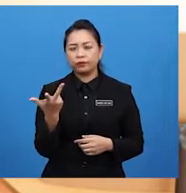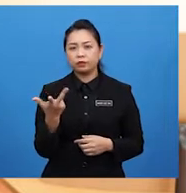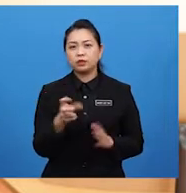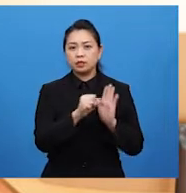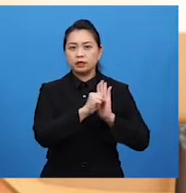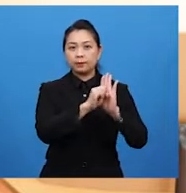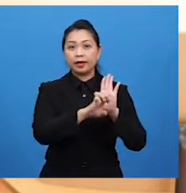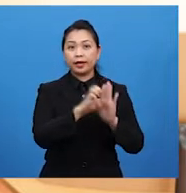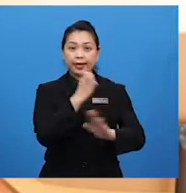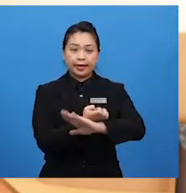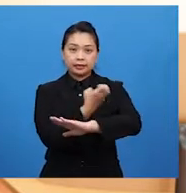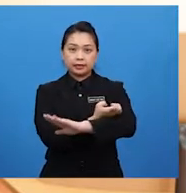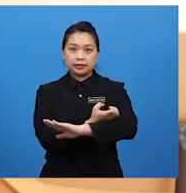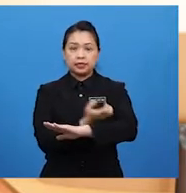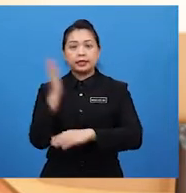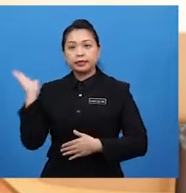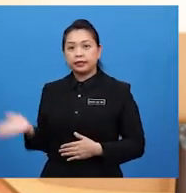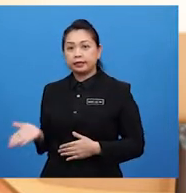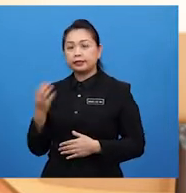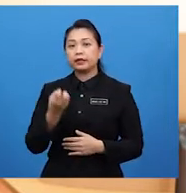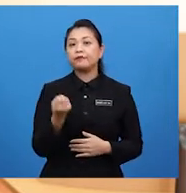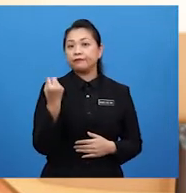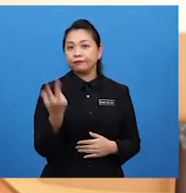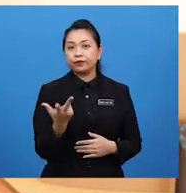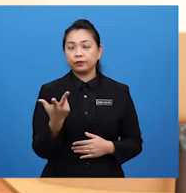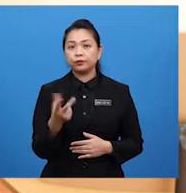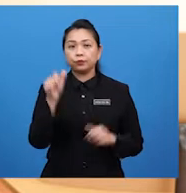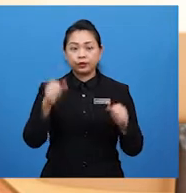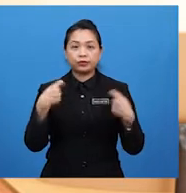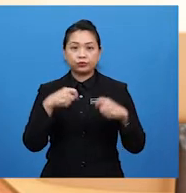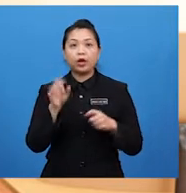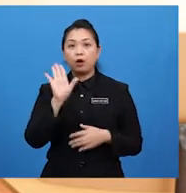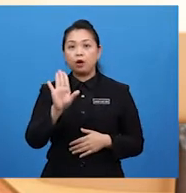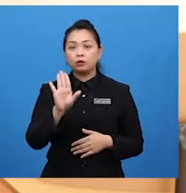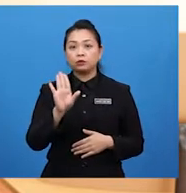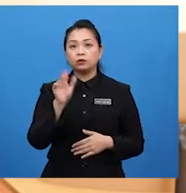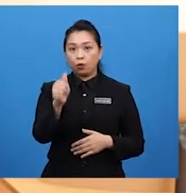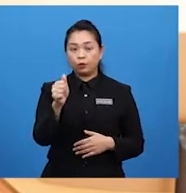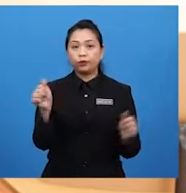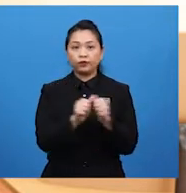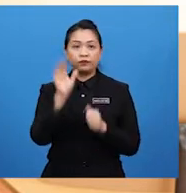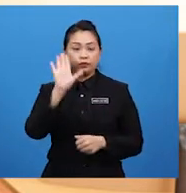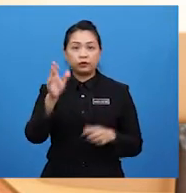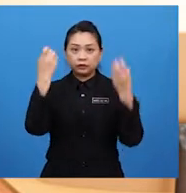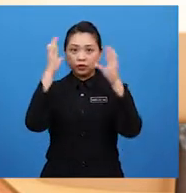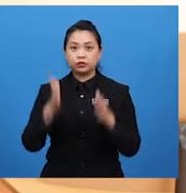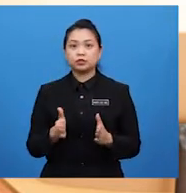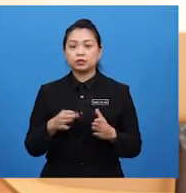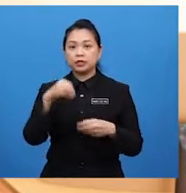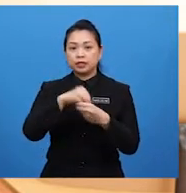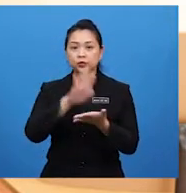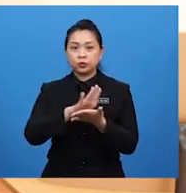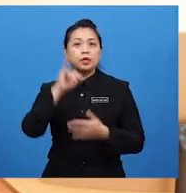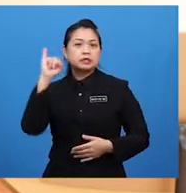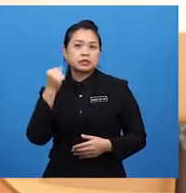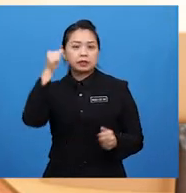essays, here are a few questions you can try on your own with your teachers in school.